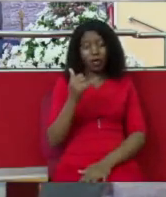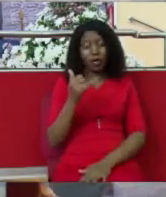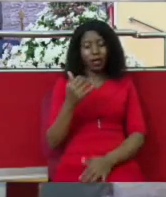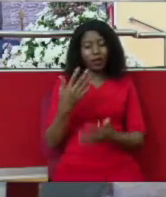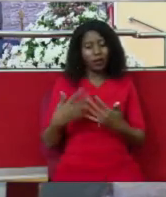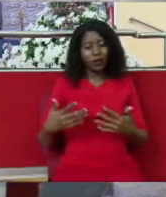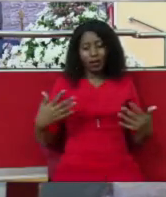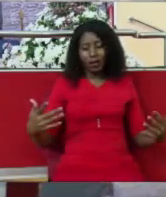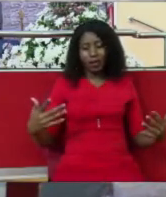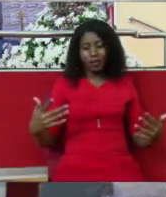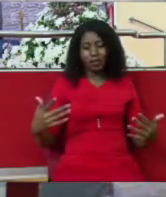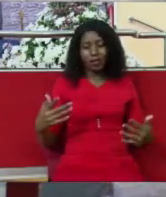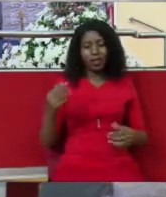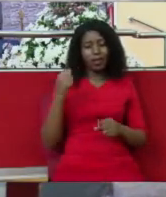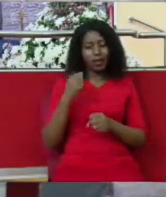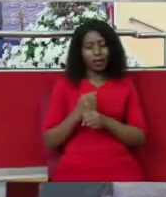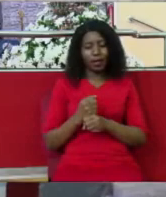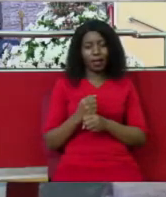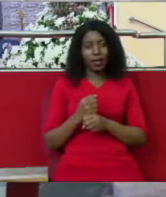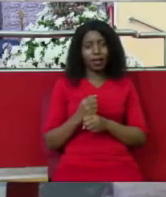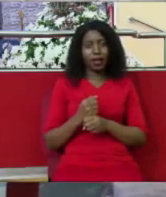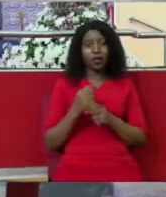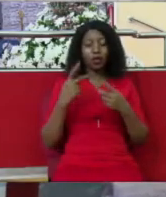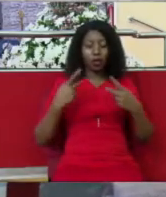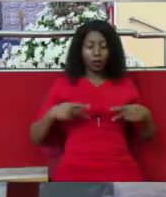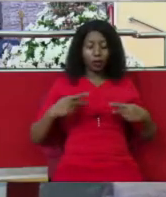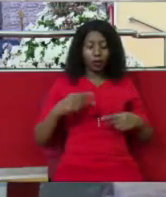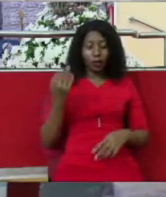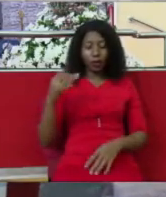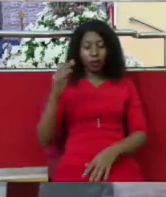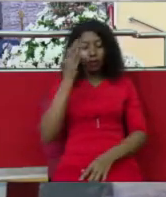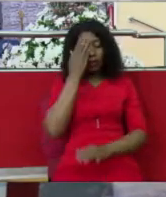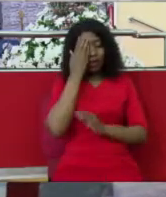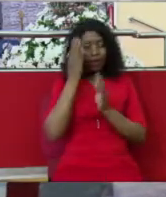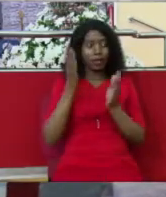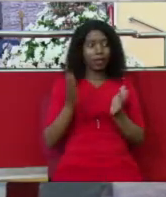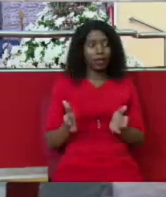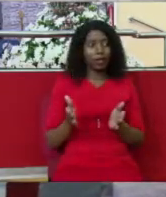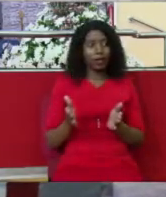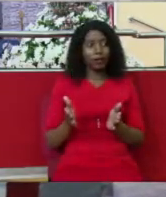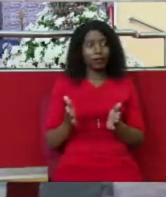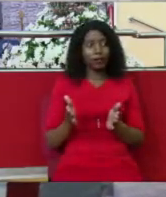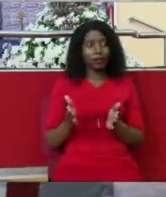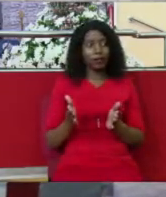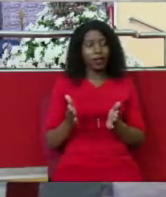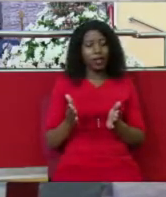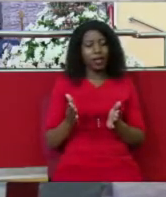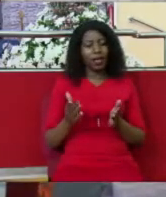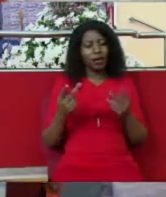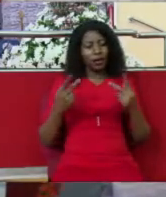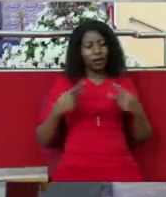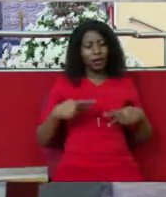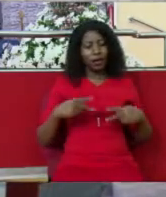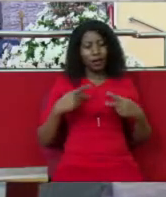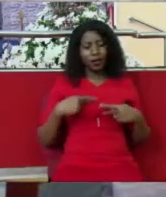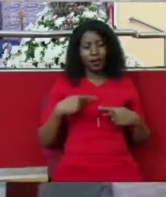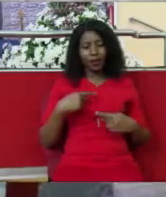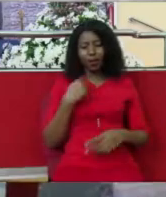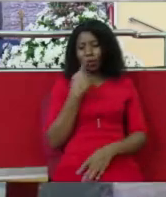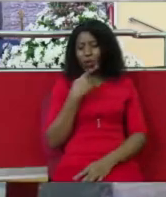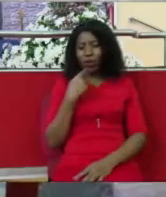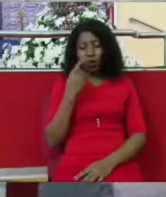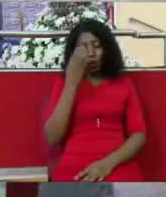done to the Israelites. Kwa sababu ya mambo ambayo walikuwa wametendea wana wa Israeli. They were the kind of a people whom the Israelites would rightly